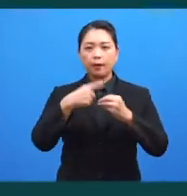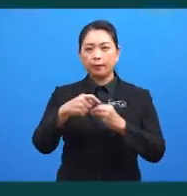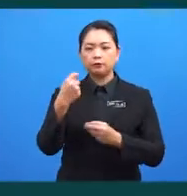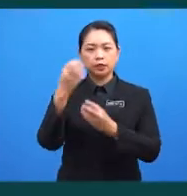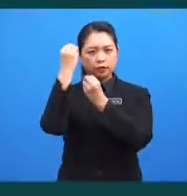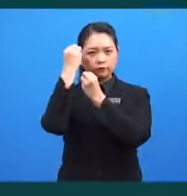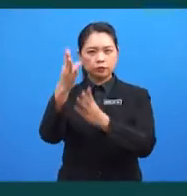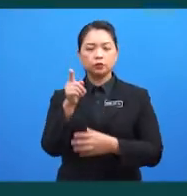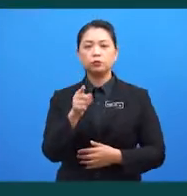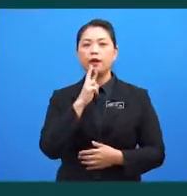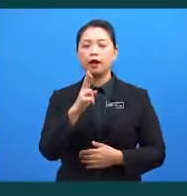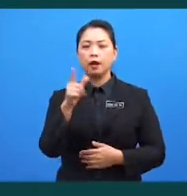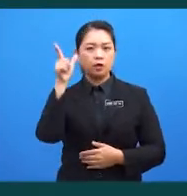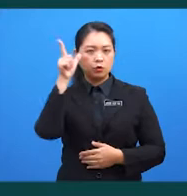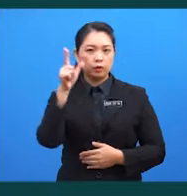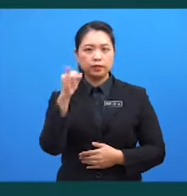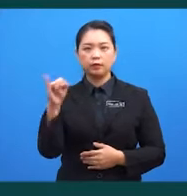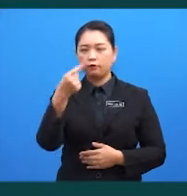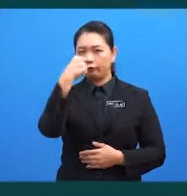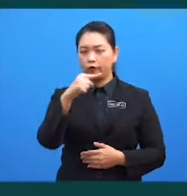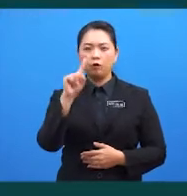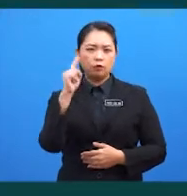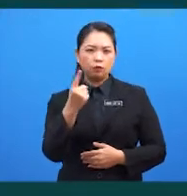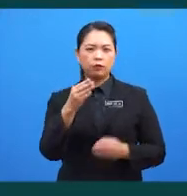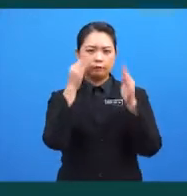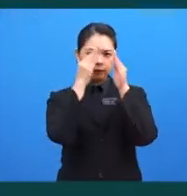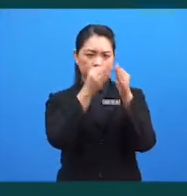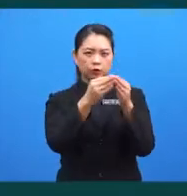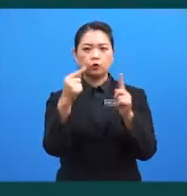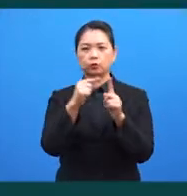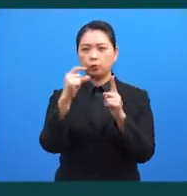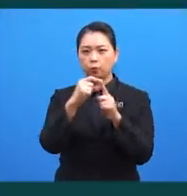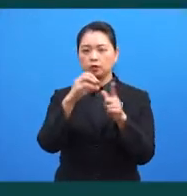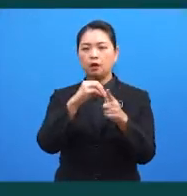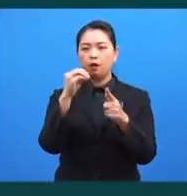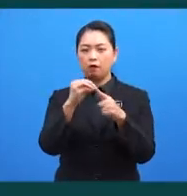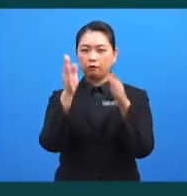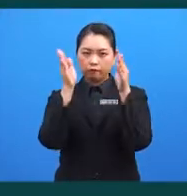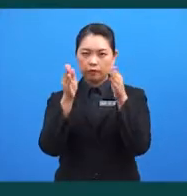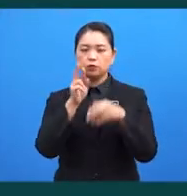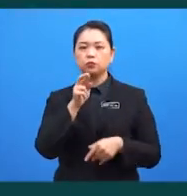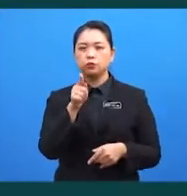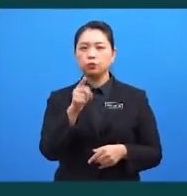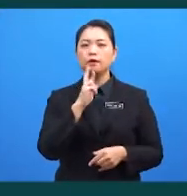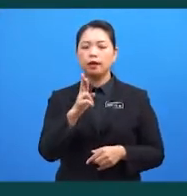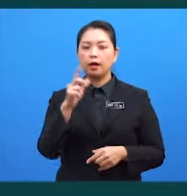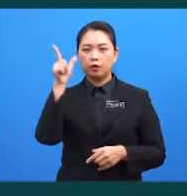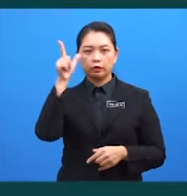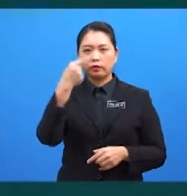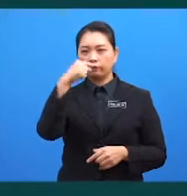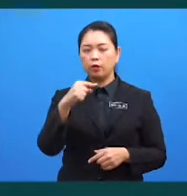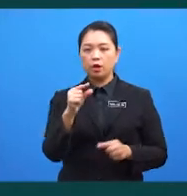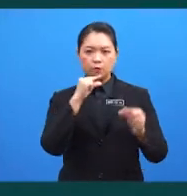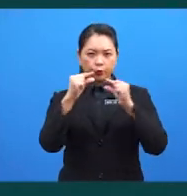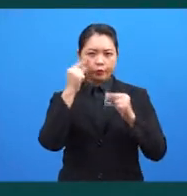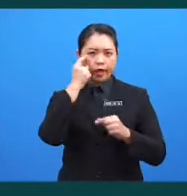you are looking for. Only pay attention to the word or phrase you are looking for. Move your eyes